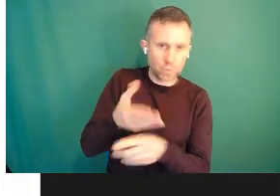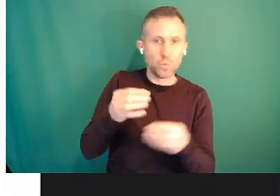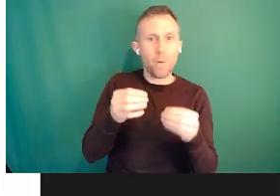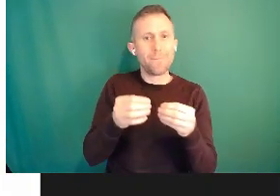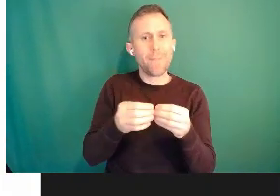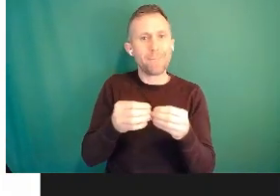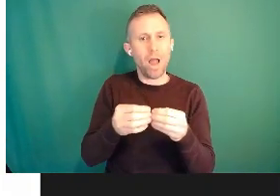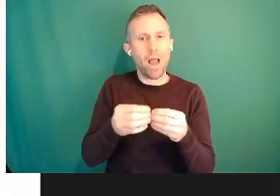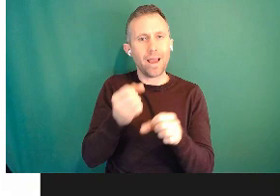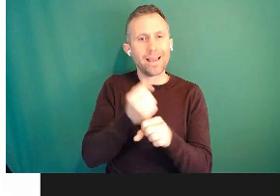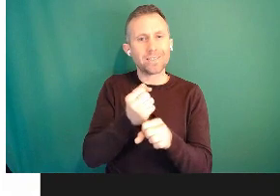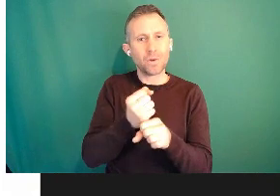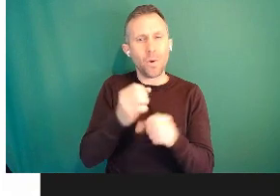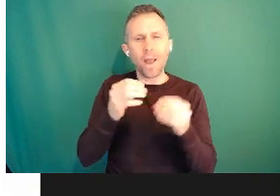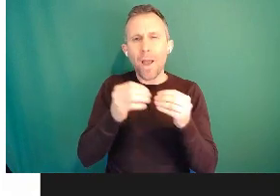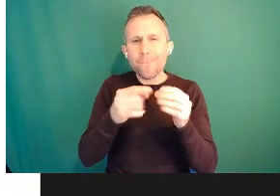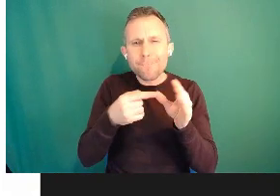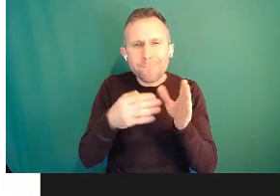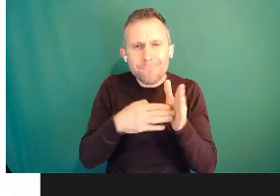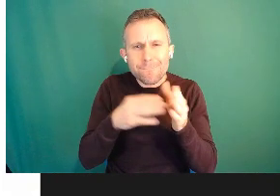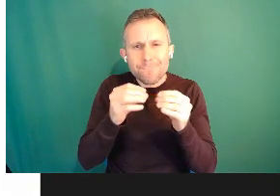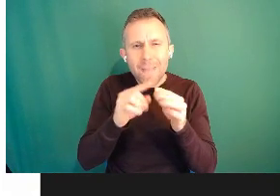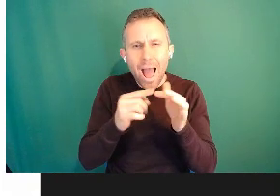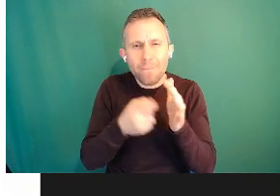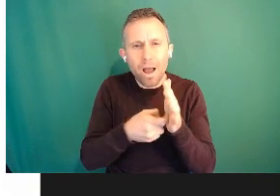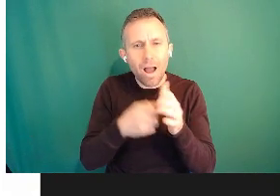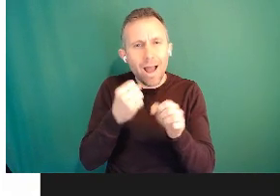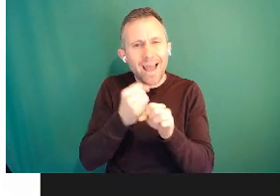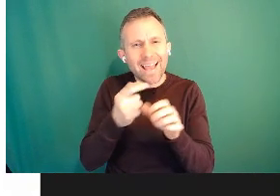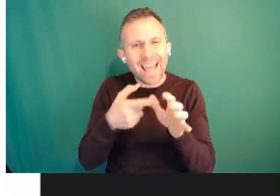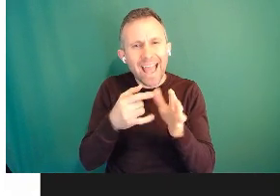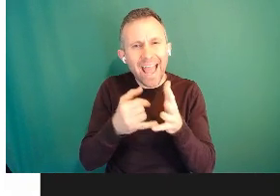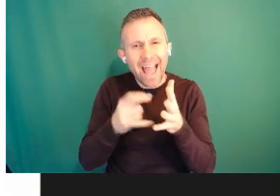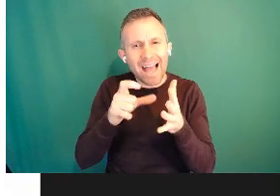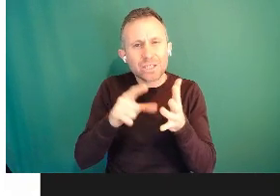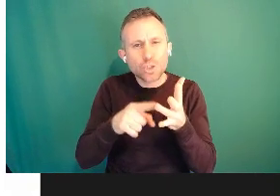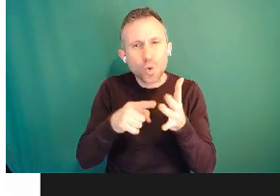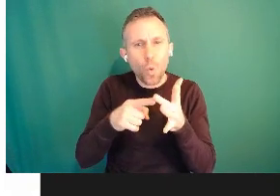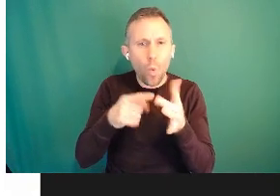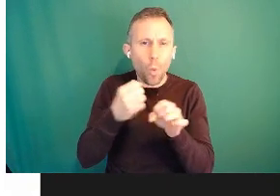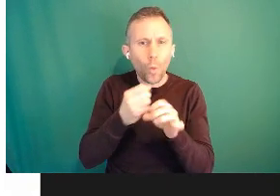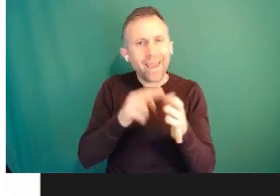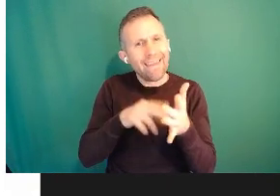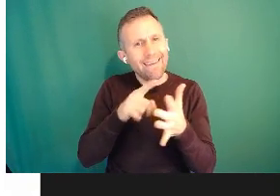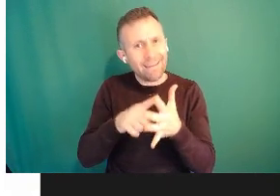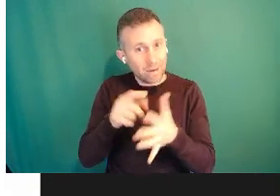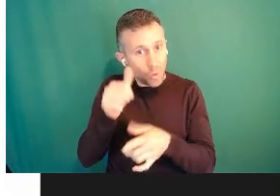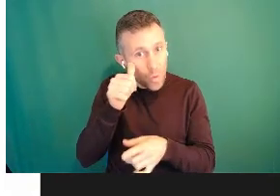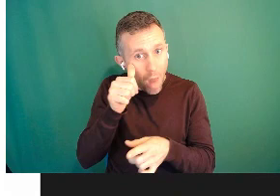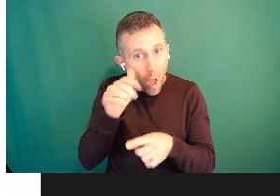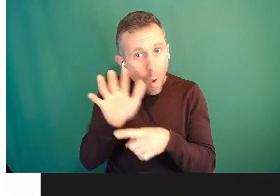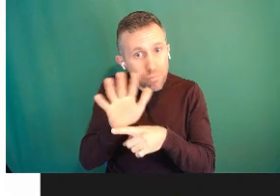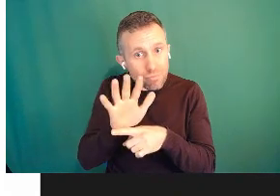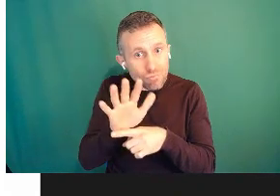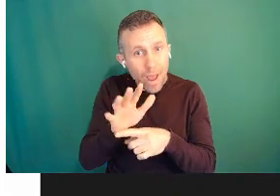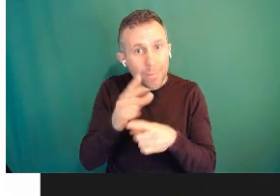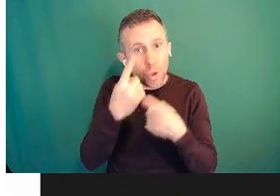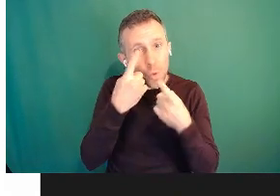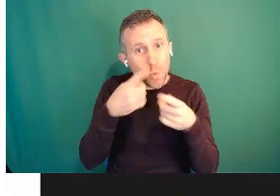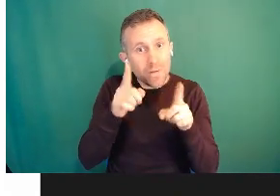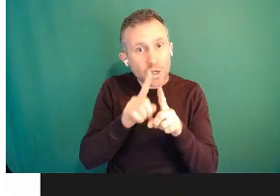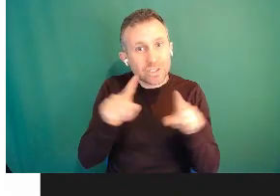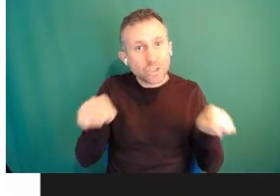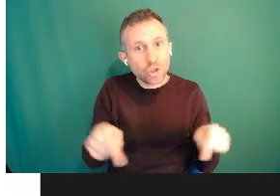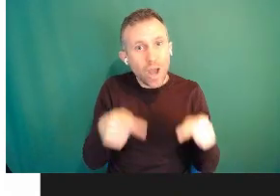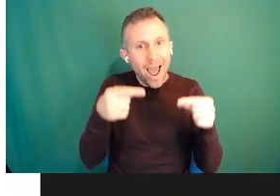University Challenge. And he was the first presenter of University Challenge. So he